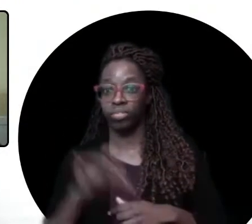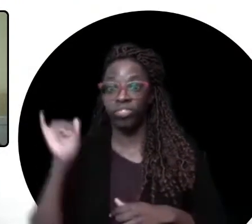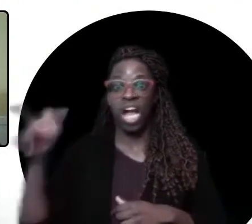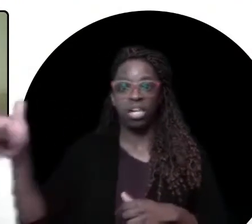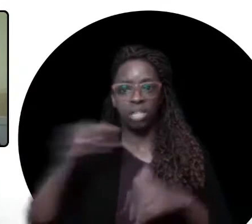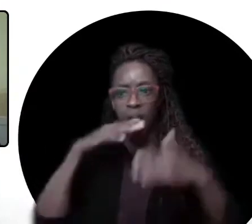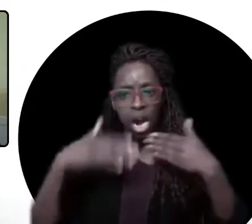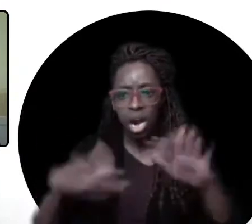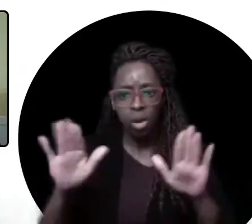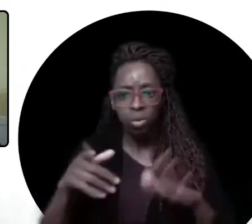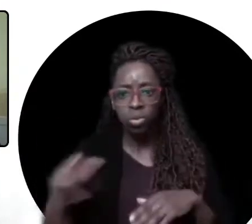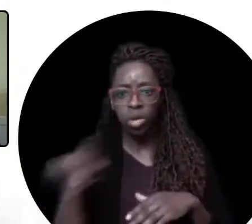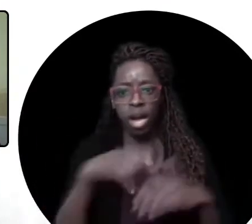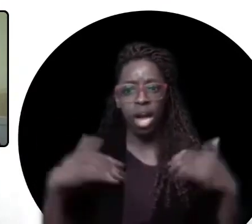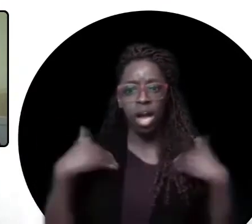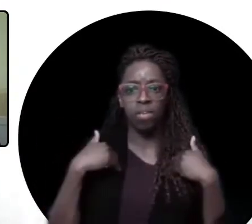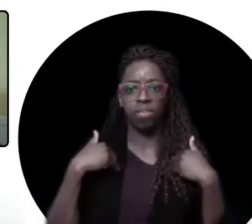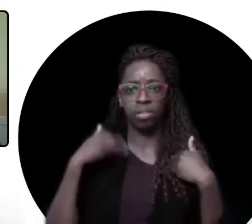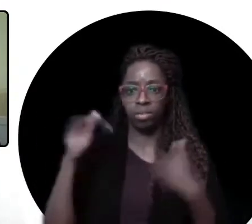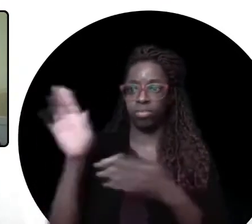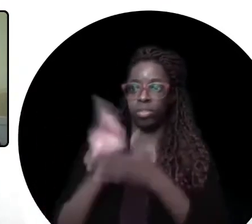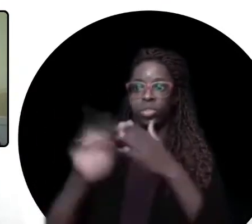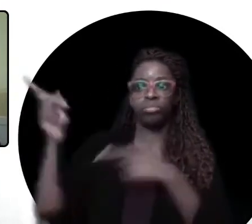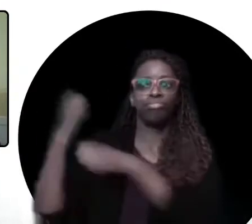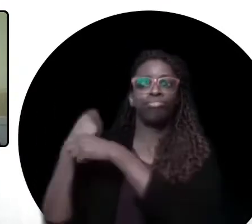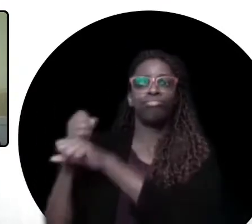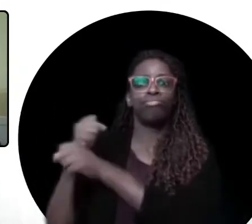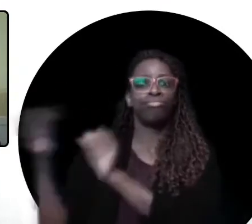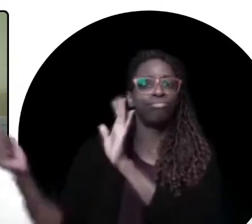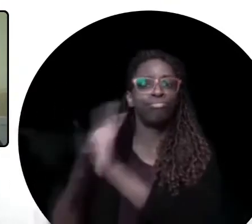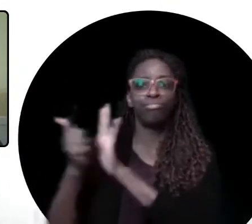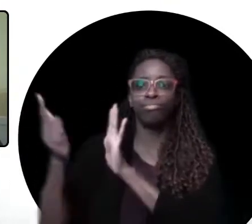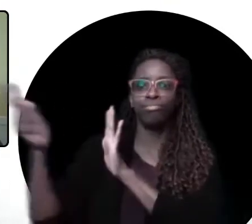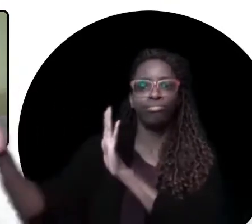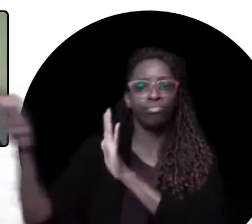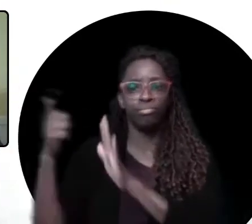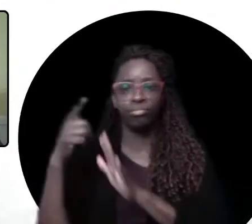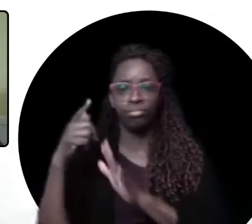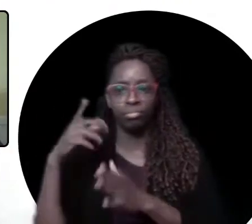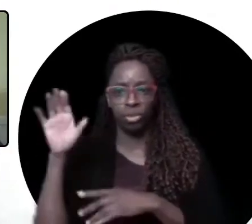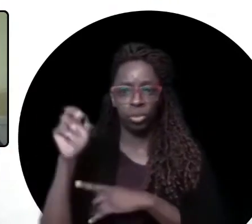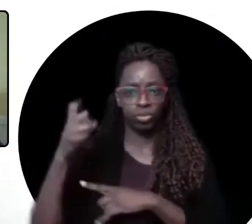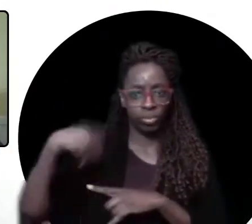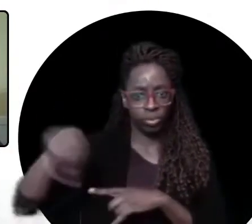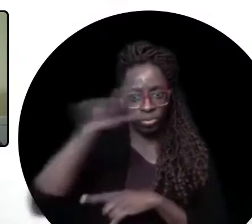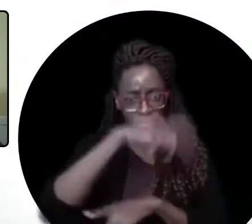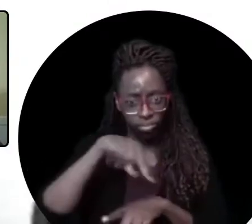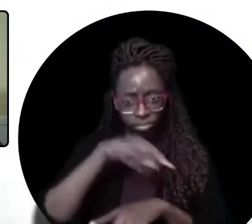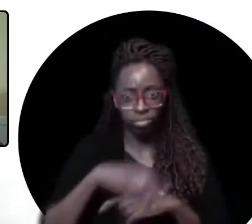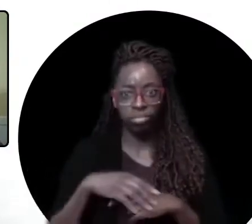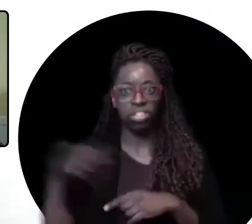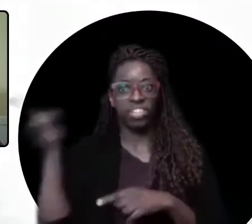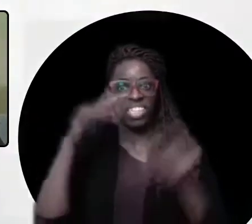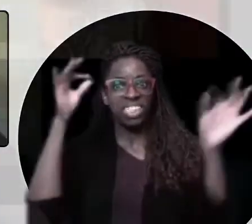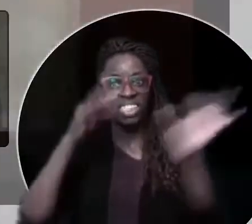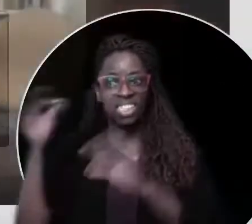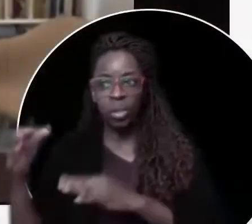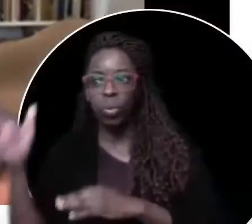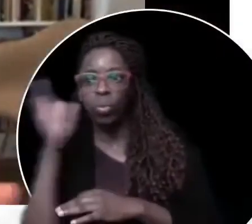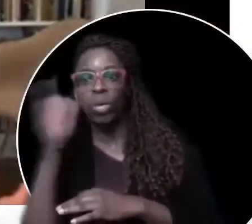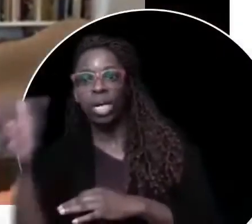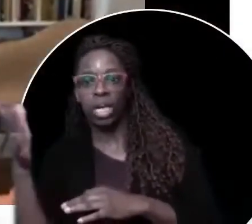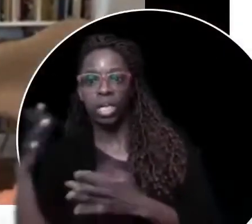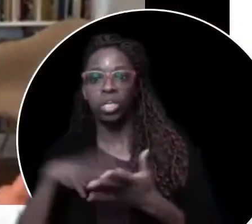courses for them. They decided that they would learn how to create a curriculum. and they would learn how to teach. And it's the